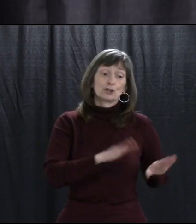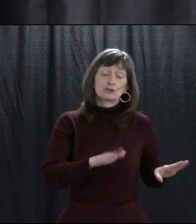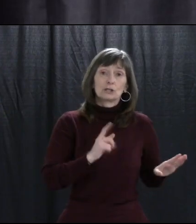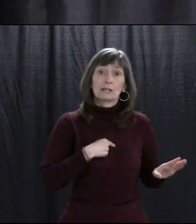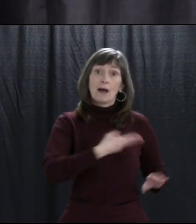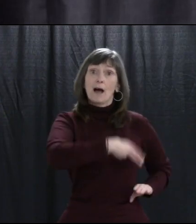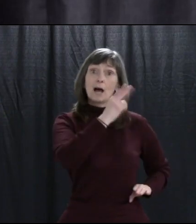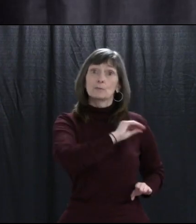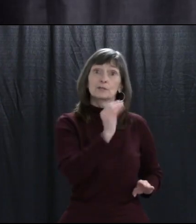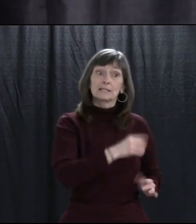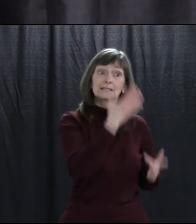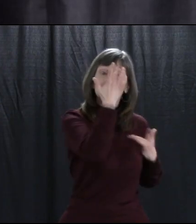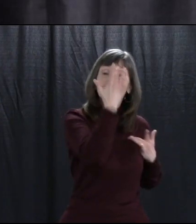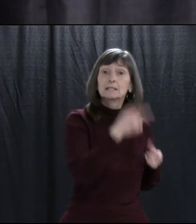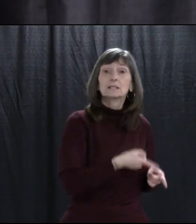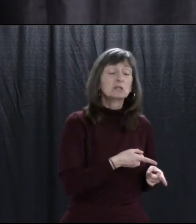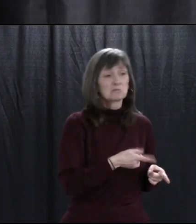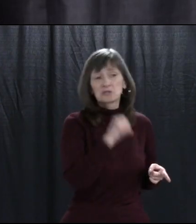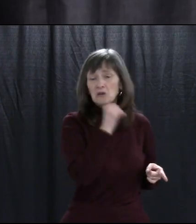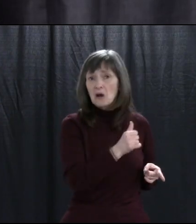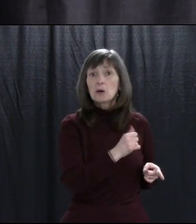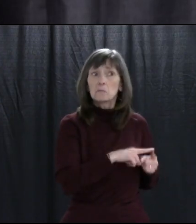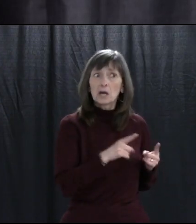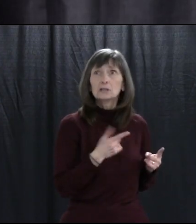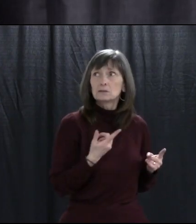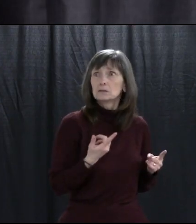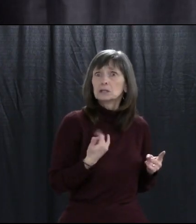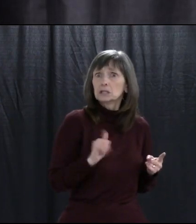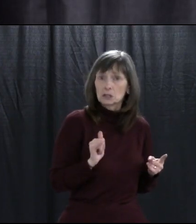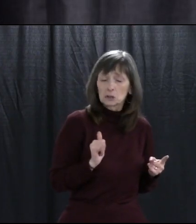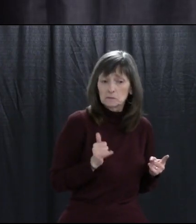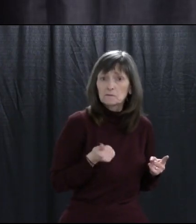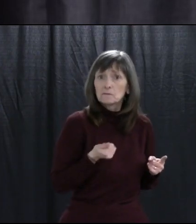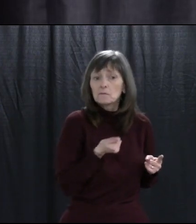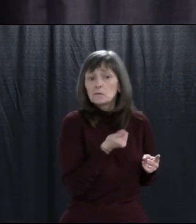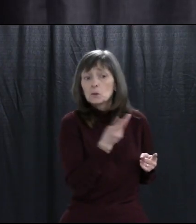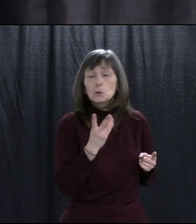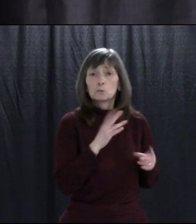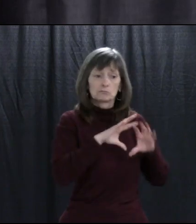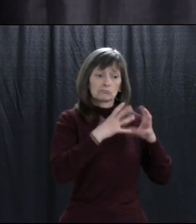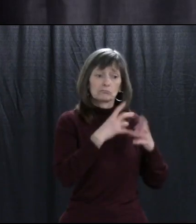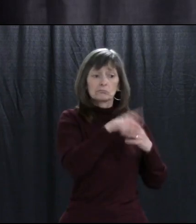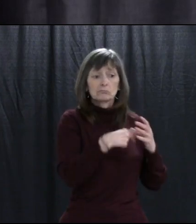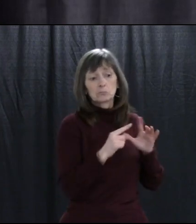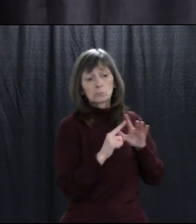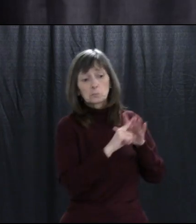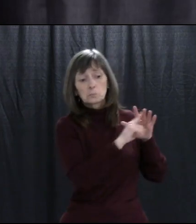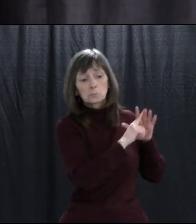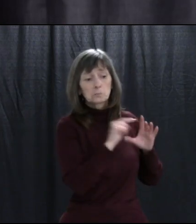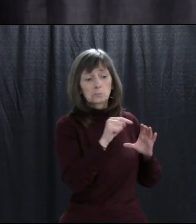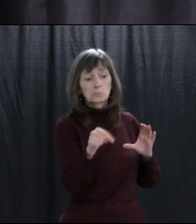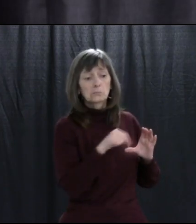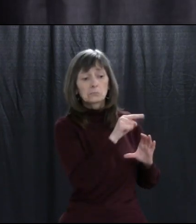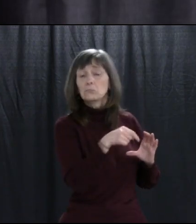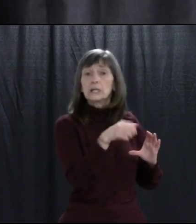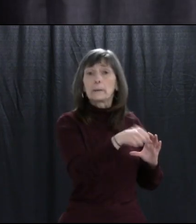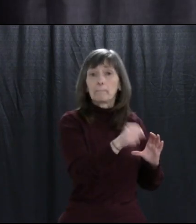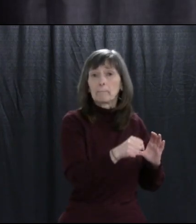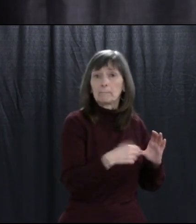group being infected with COVID-19, we have seen children all over the world who have gotten infected. So it's